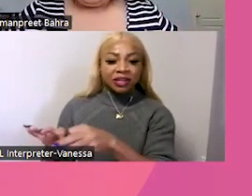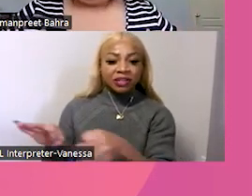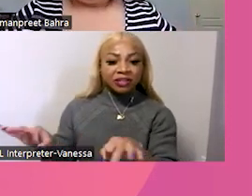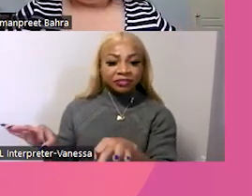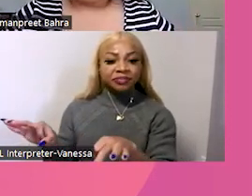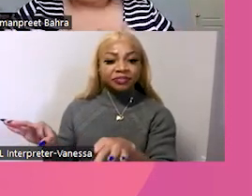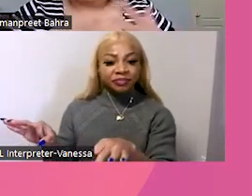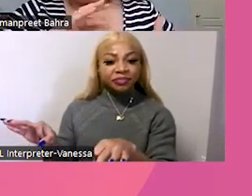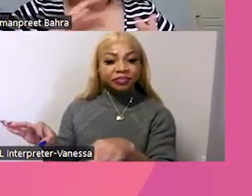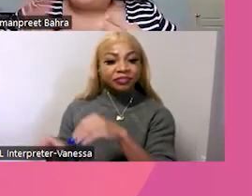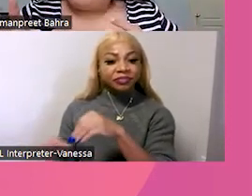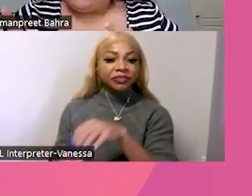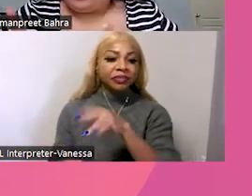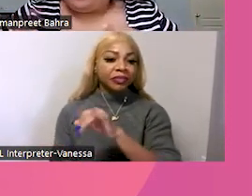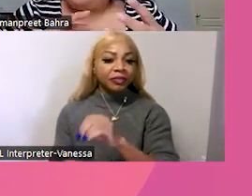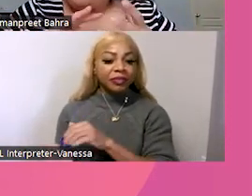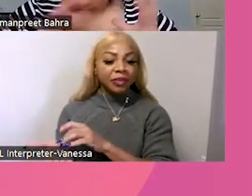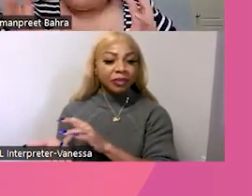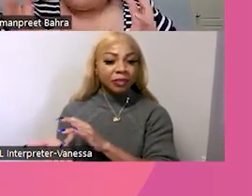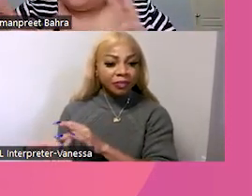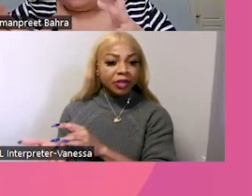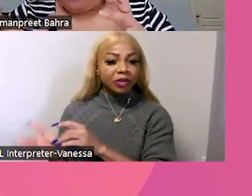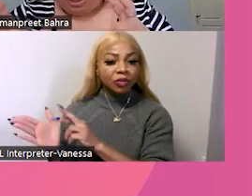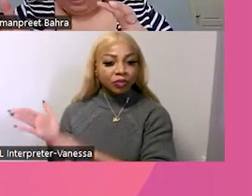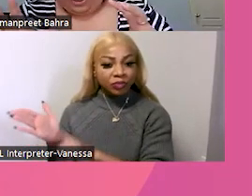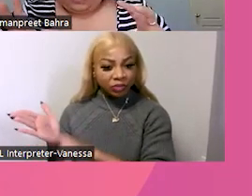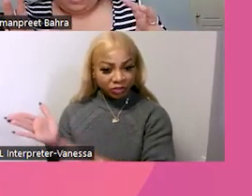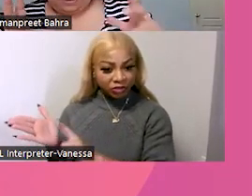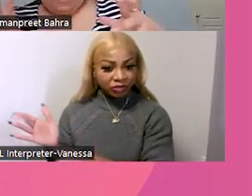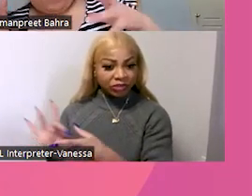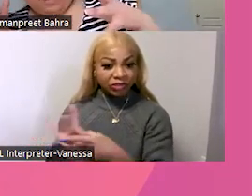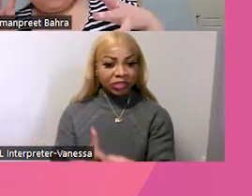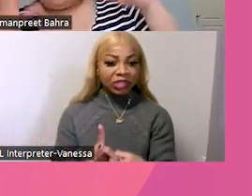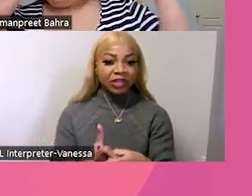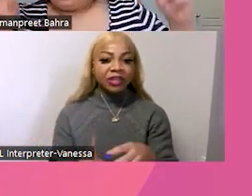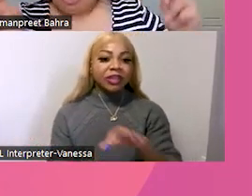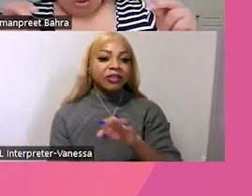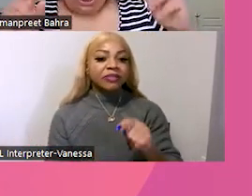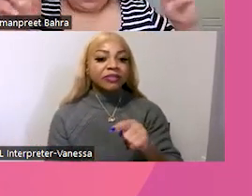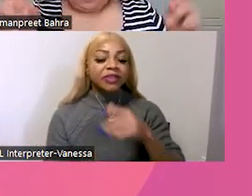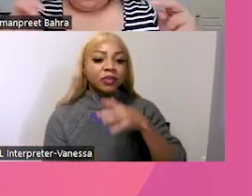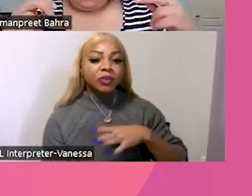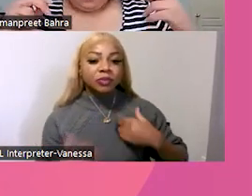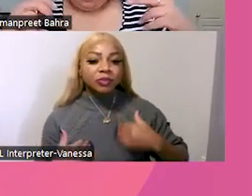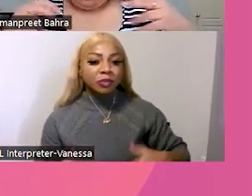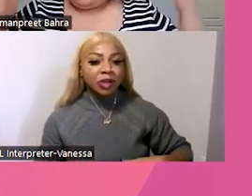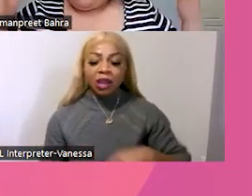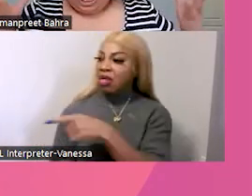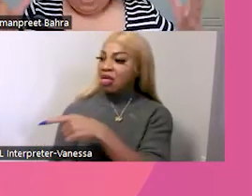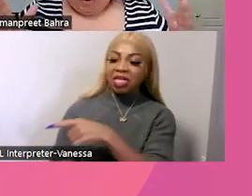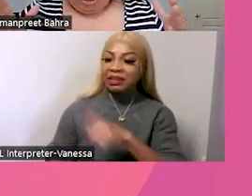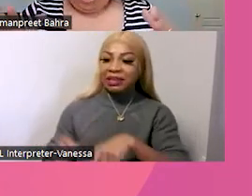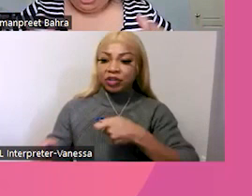discourses, which frame fat people, fat female bodies, for instance, as out of control, excessive, or